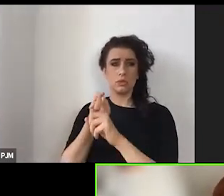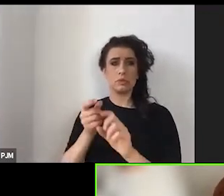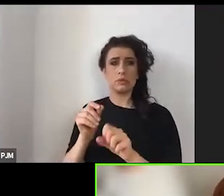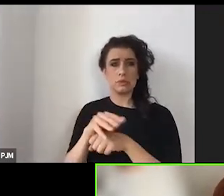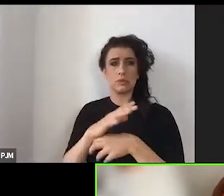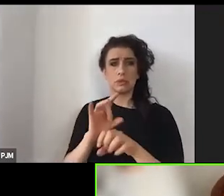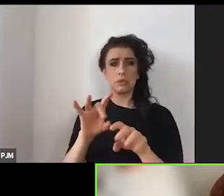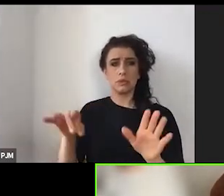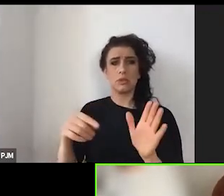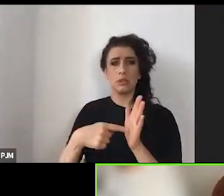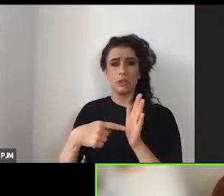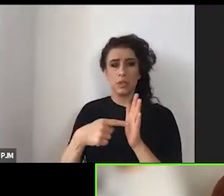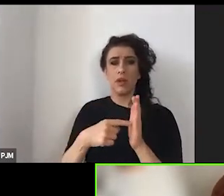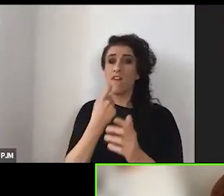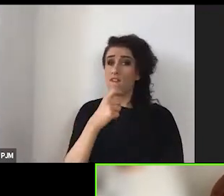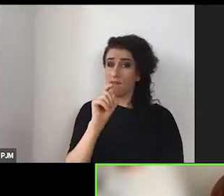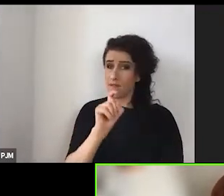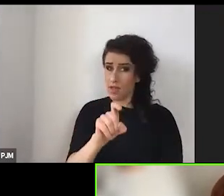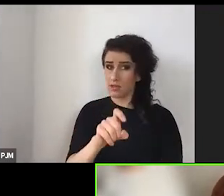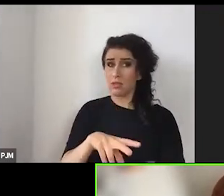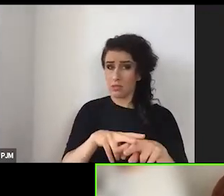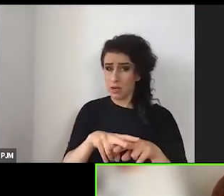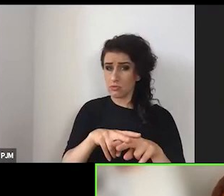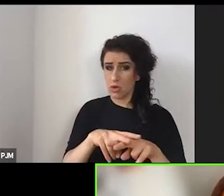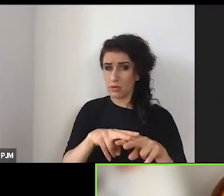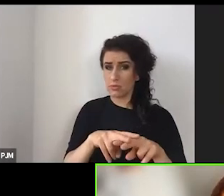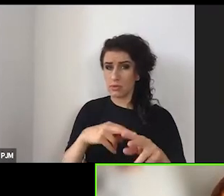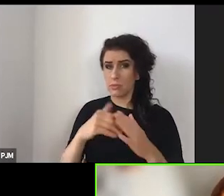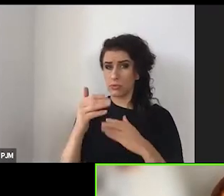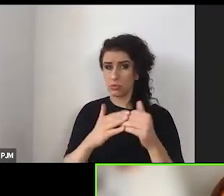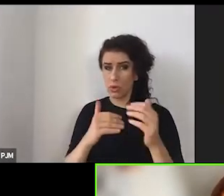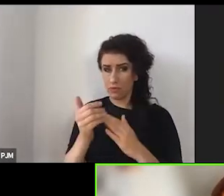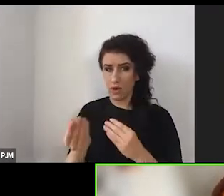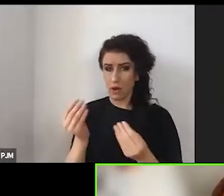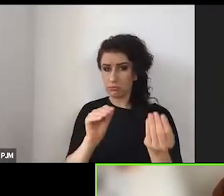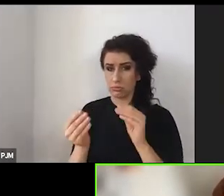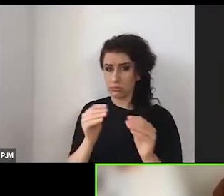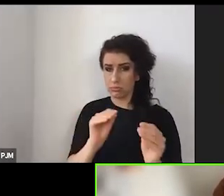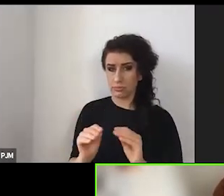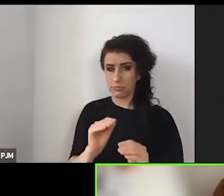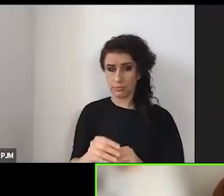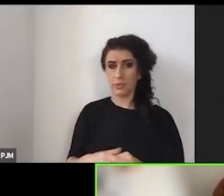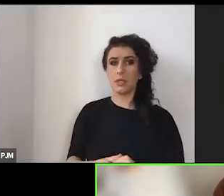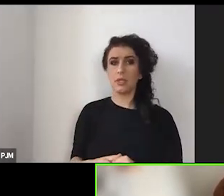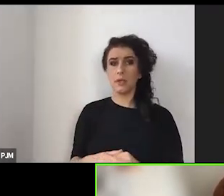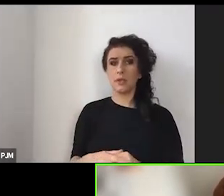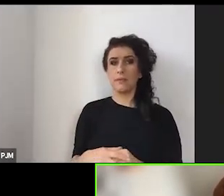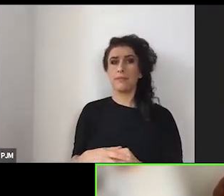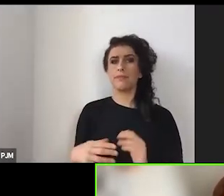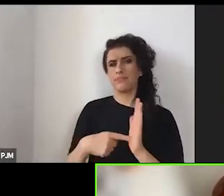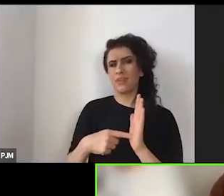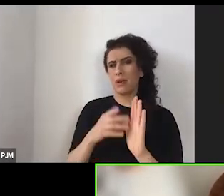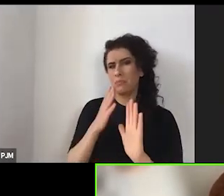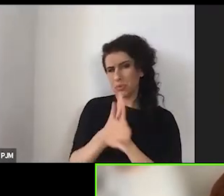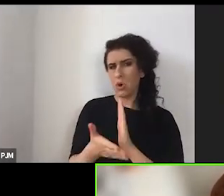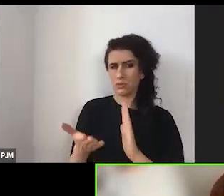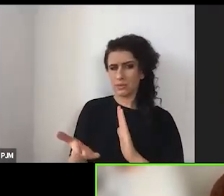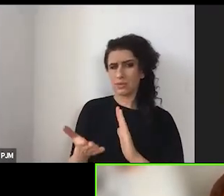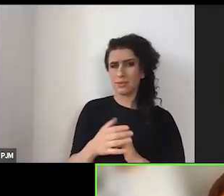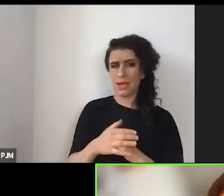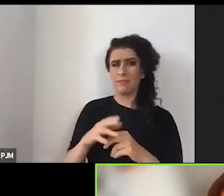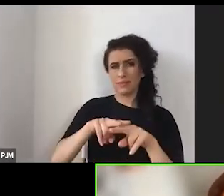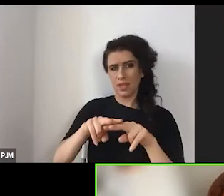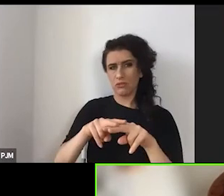tool. I repeat, like, it's not a lot of science behind. It was with Google Forms. It was a